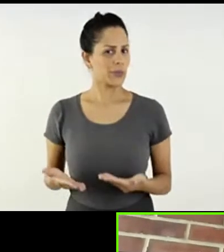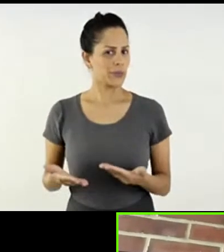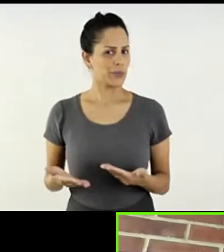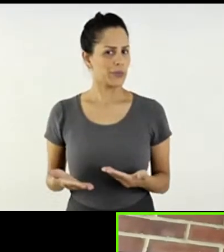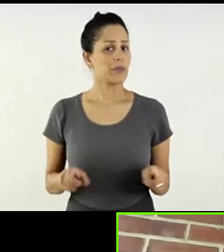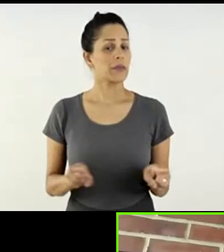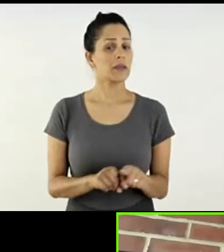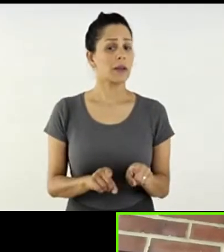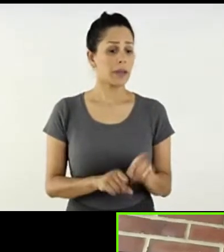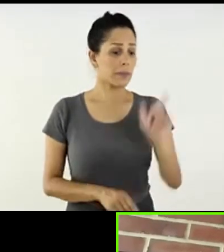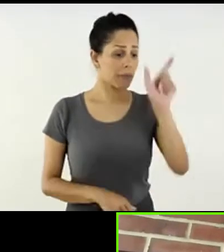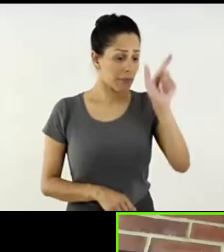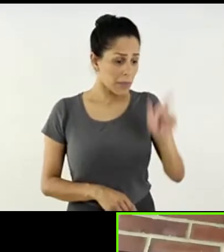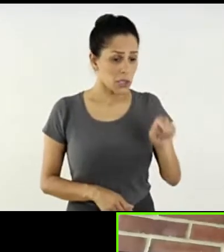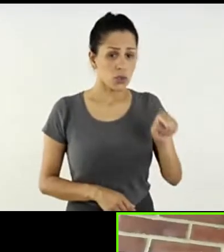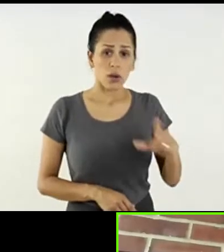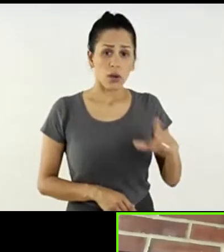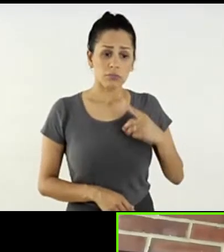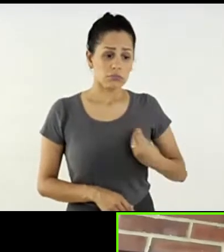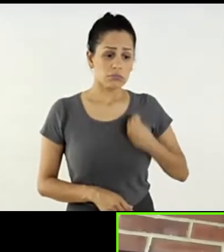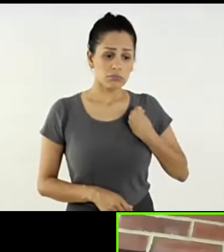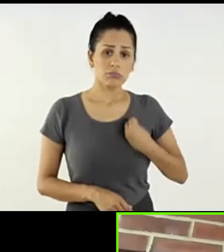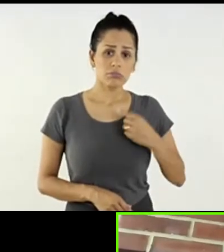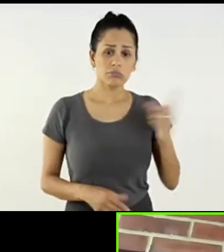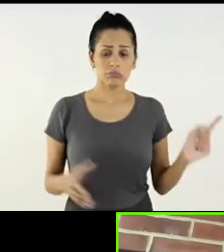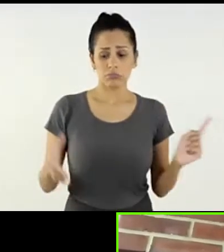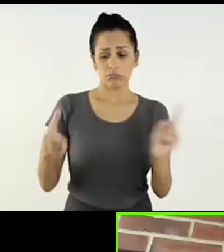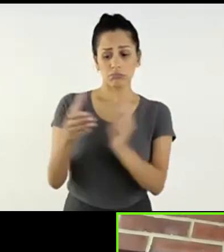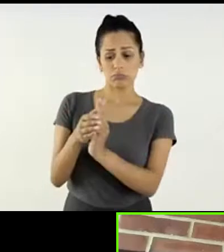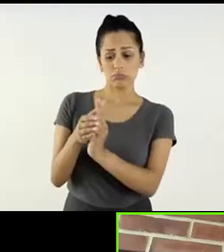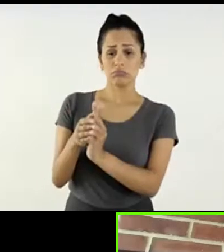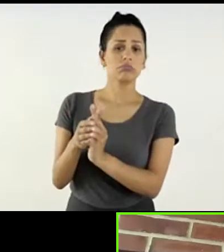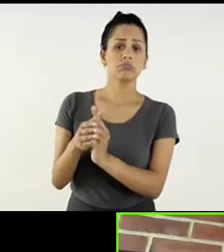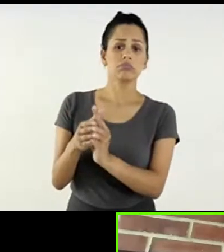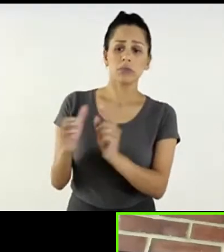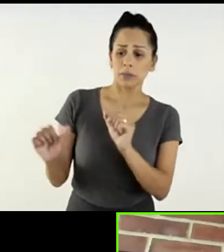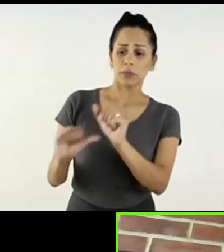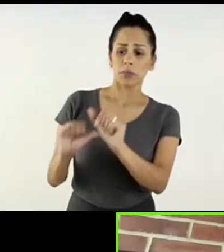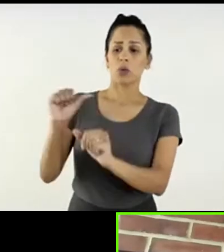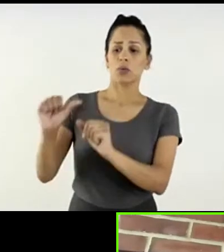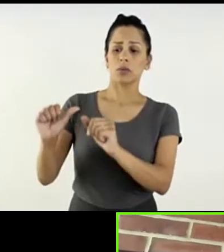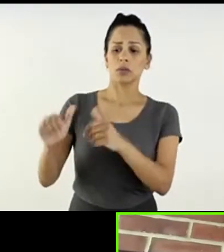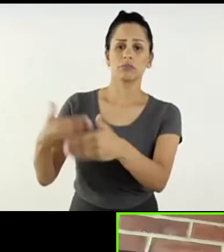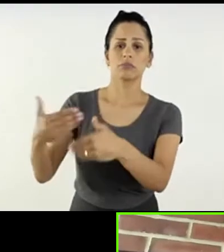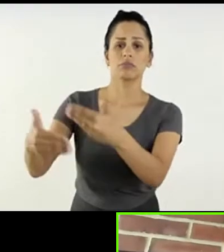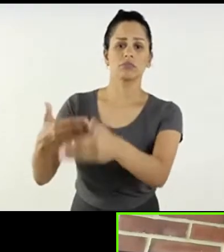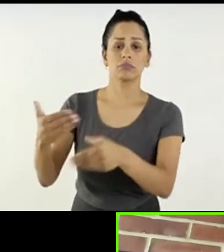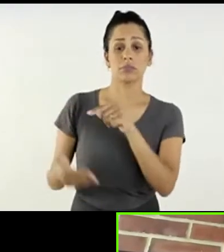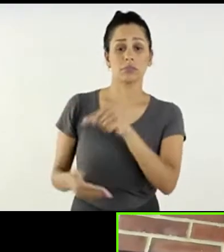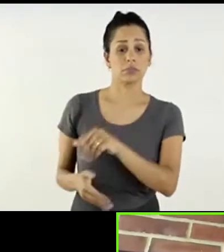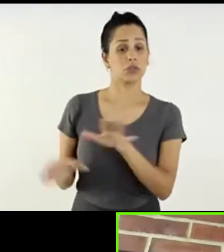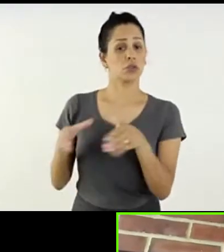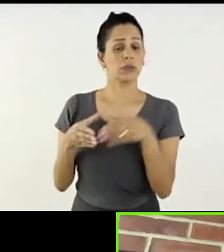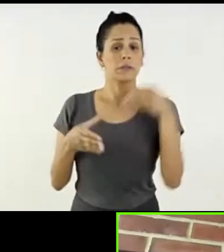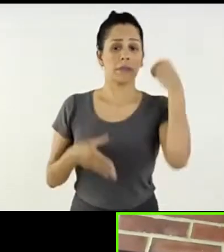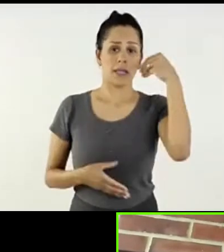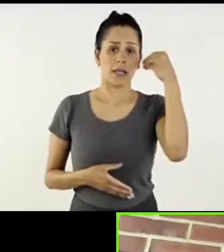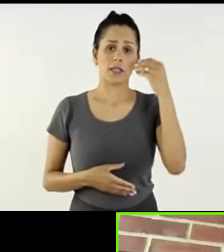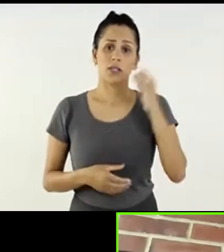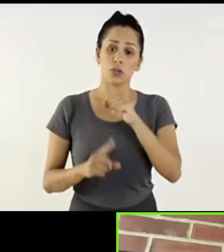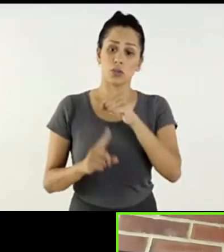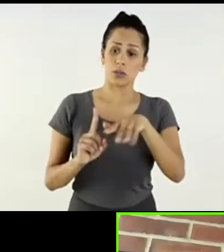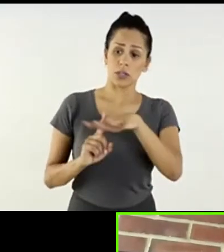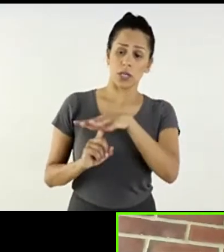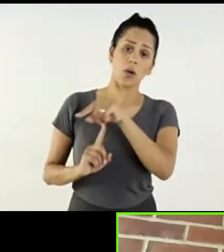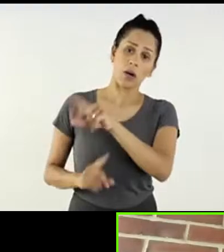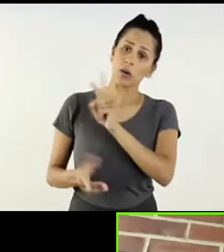evidence, proof, subject, you know, of this social experiment, which continues, I think, to yield in lots of different